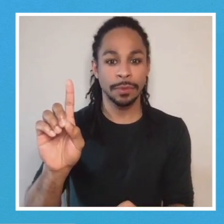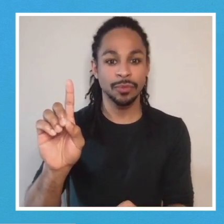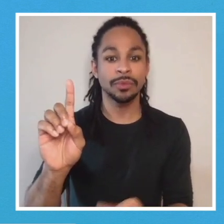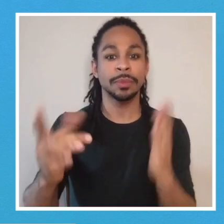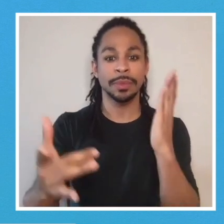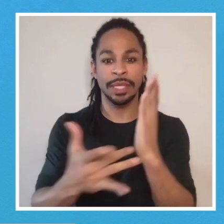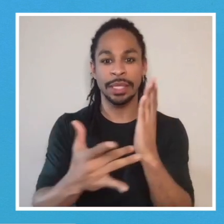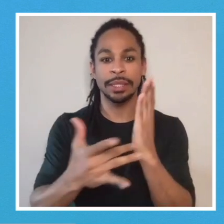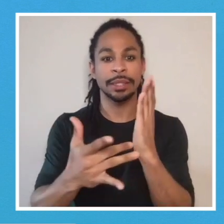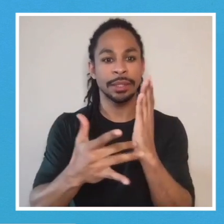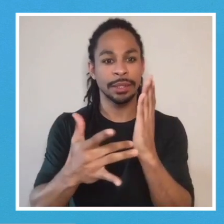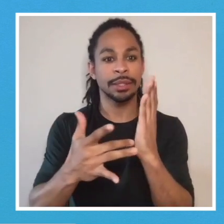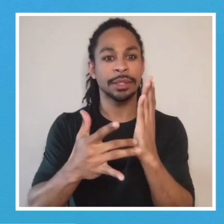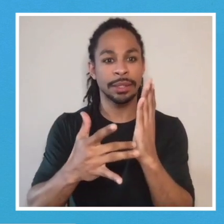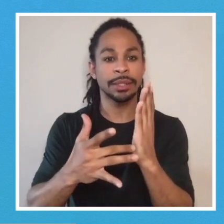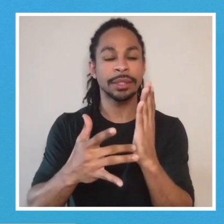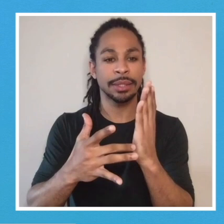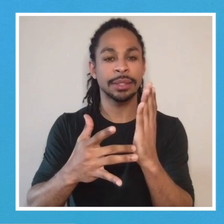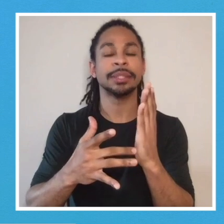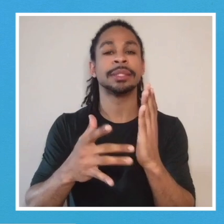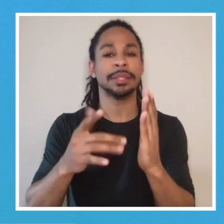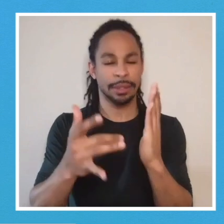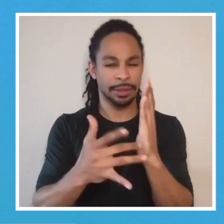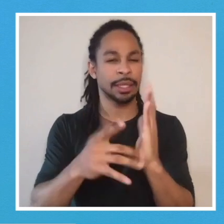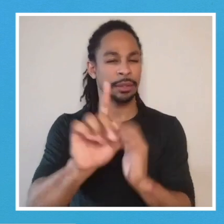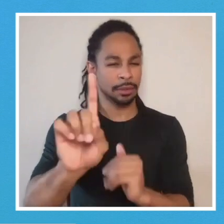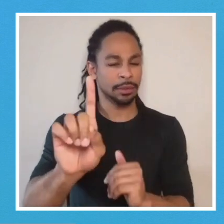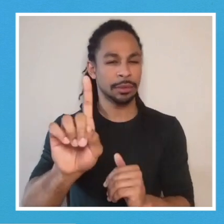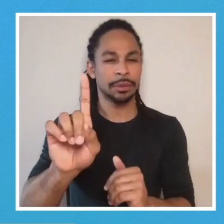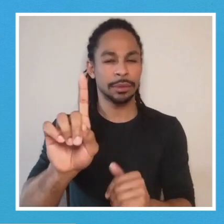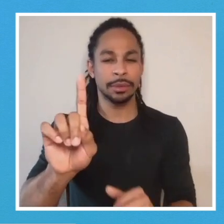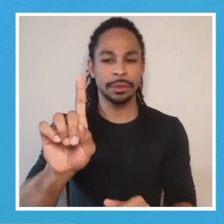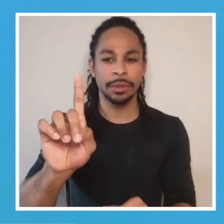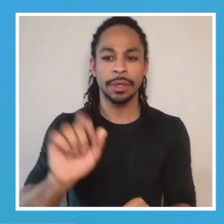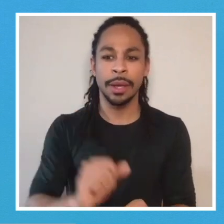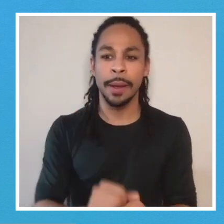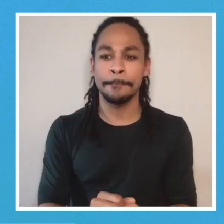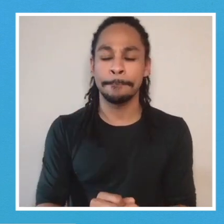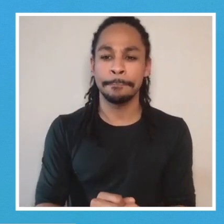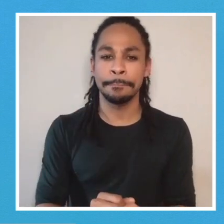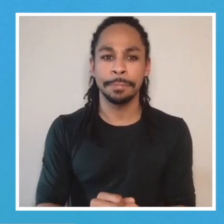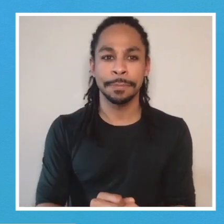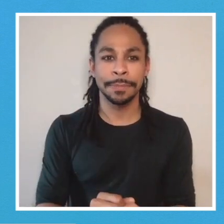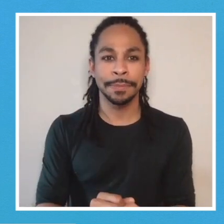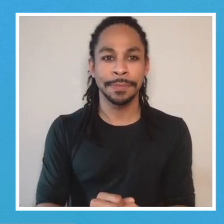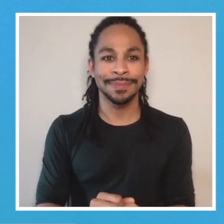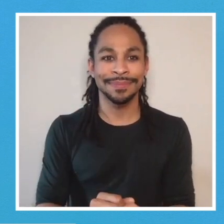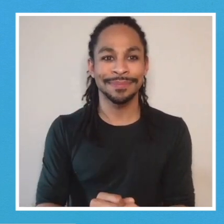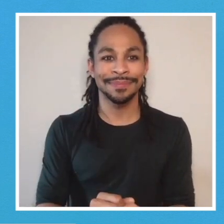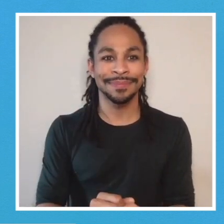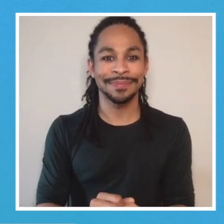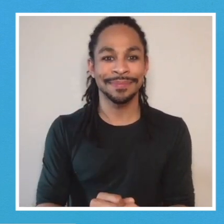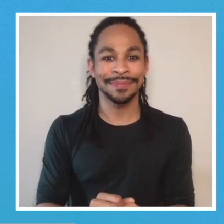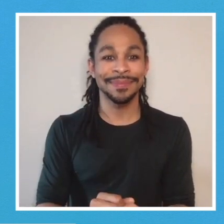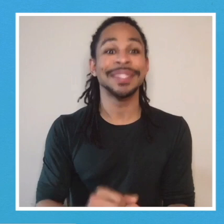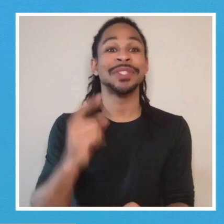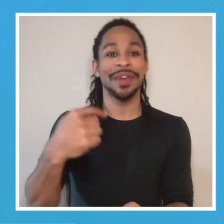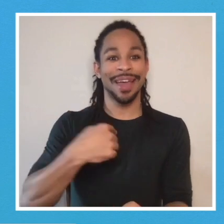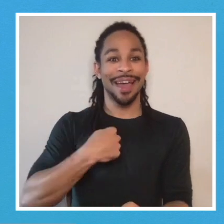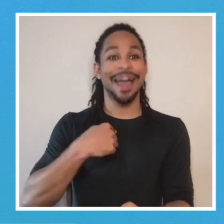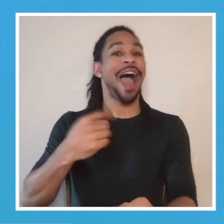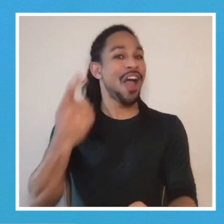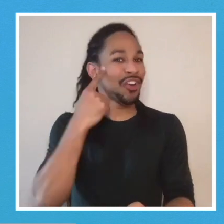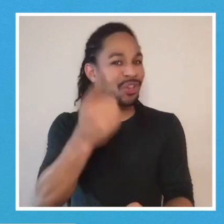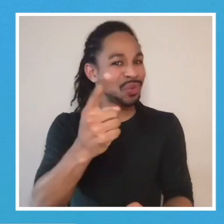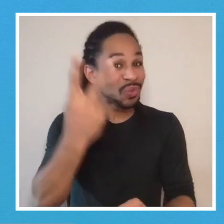much, and Sorry, I think I transition from that into this dirty bank? Yeah, so I got to hear you twice on that question.